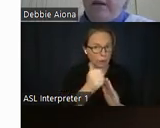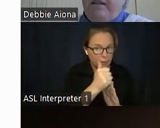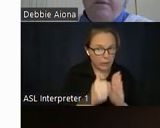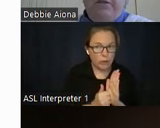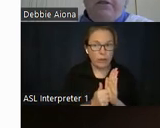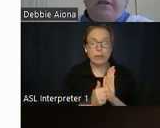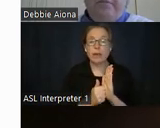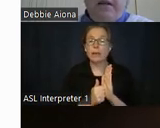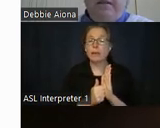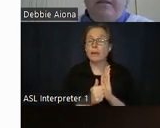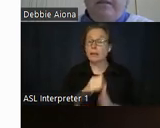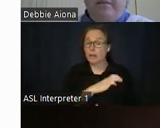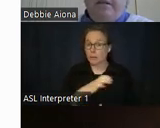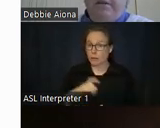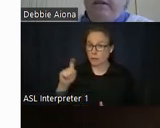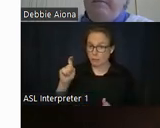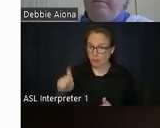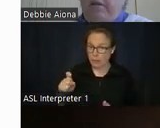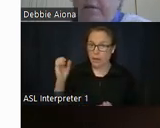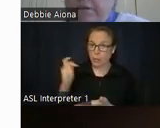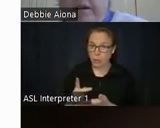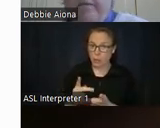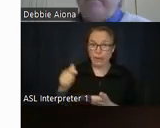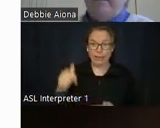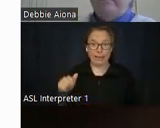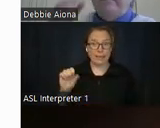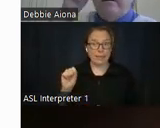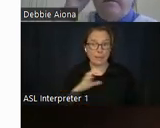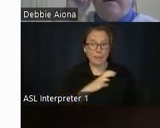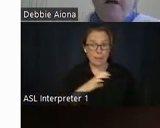approved by the commission, this subcommittee,